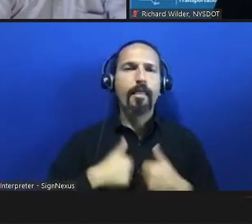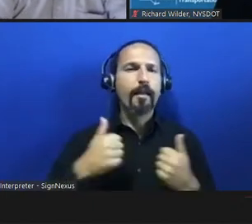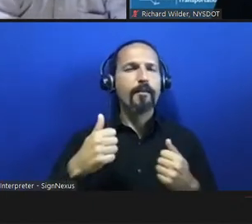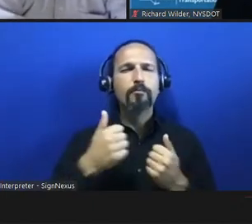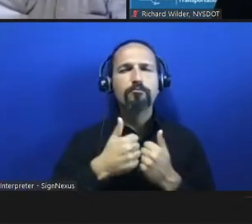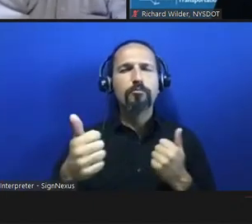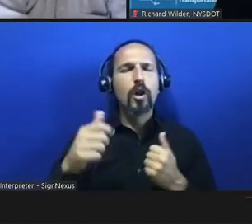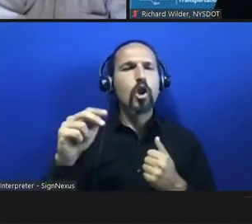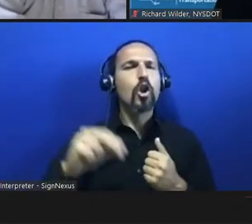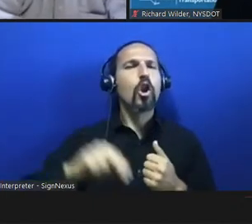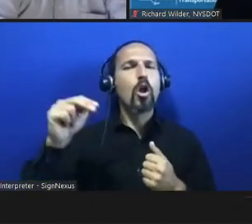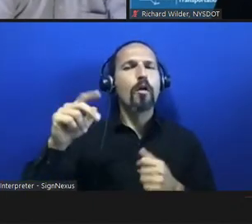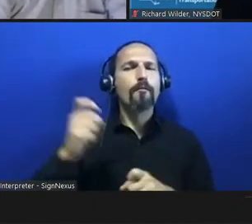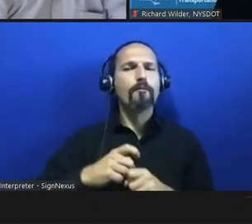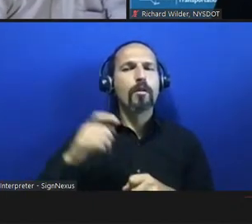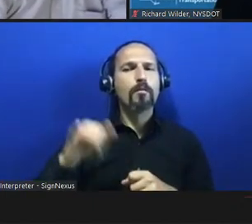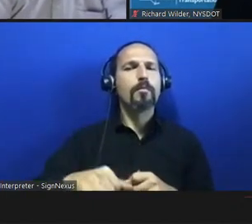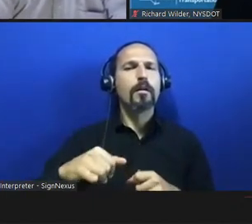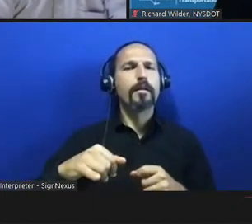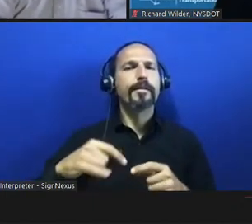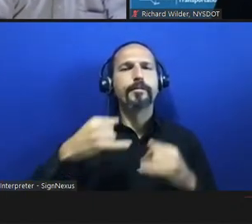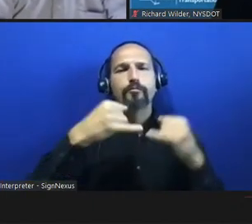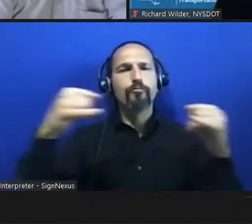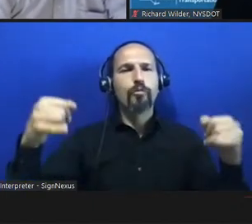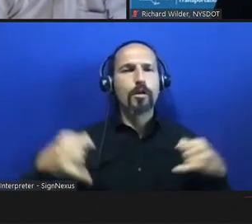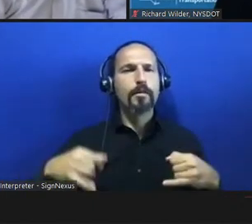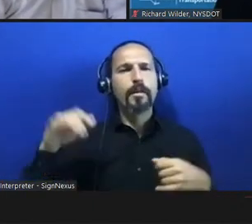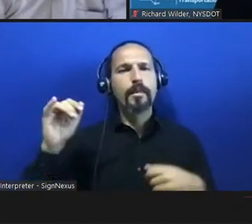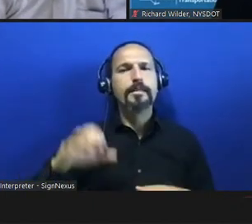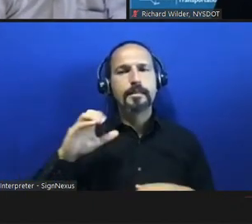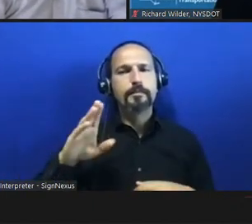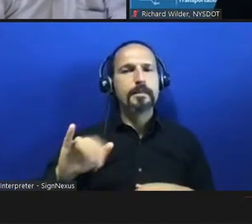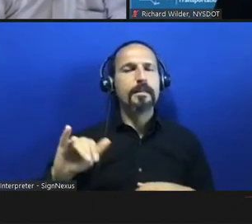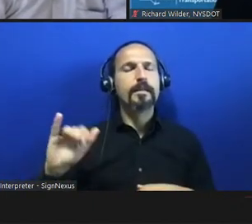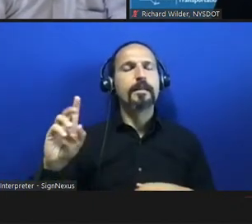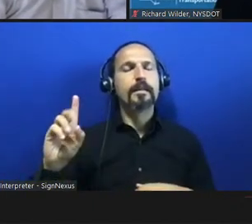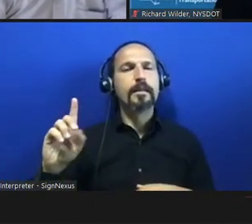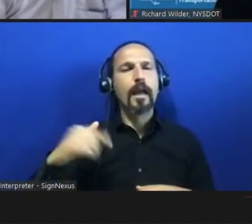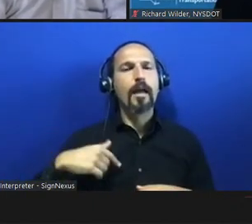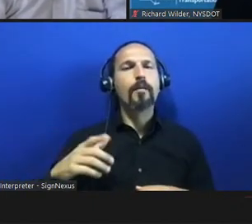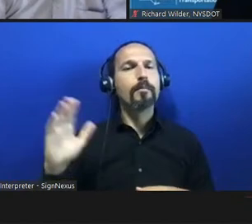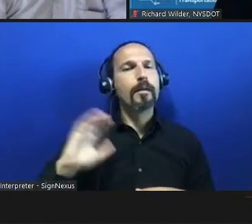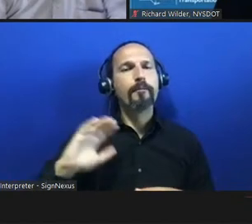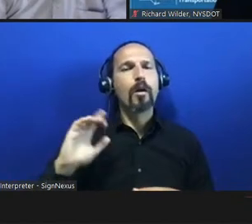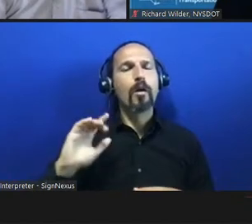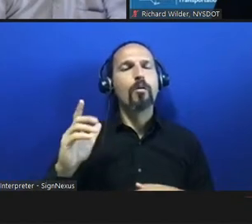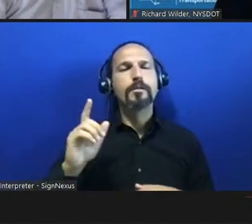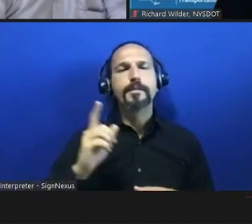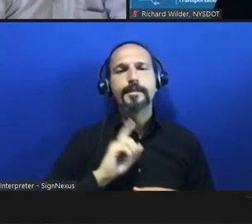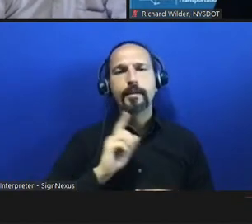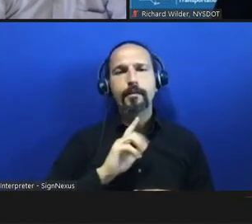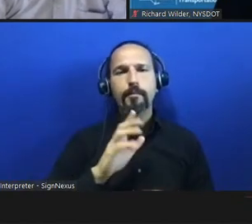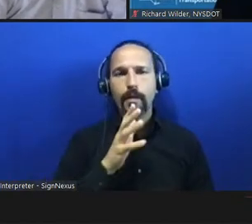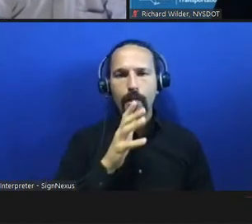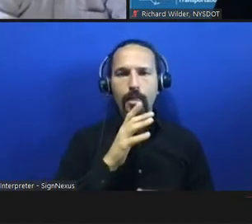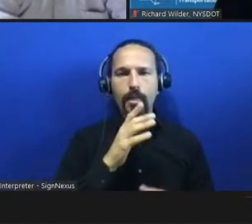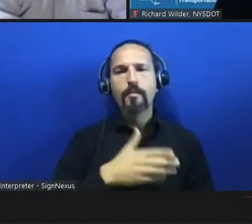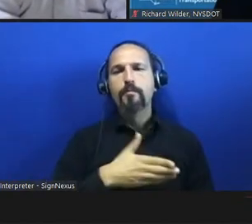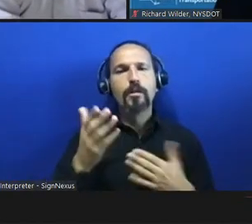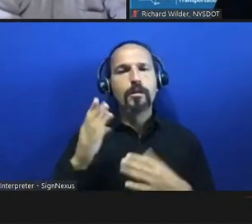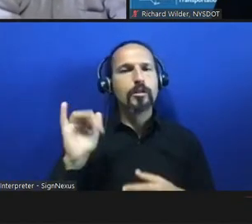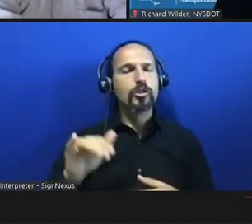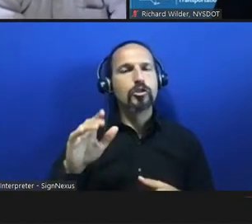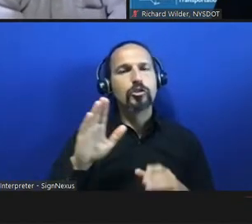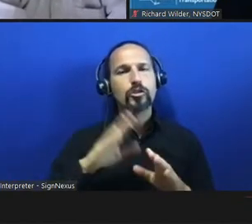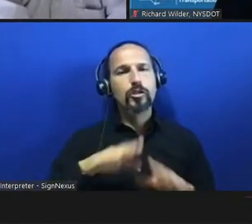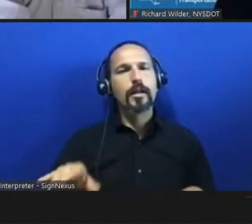few blocks north of the perimeter of CBD I was a single mother and I always worked in the outer boroughs I had to get my children to school by